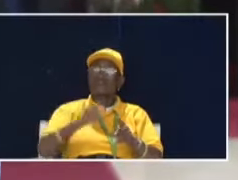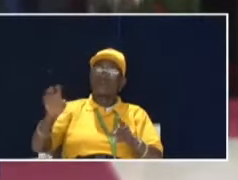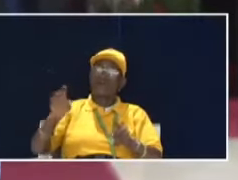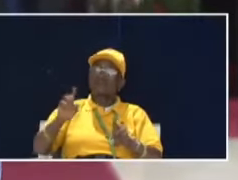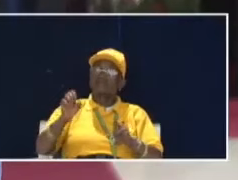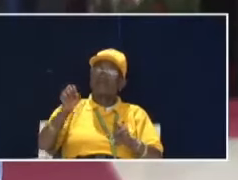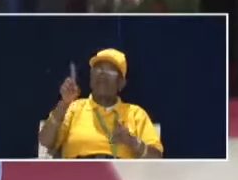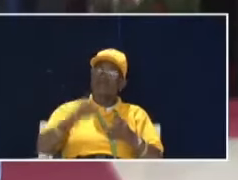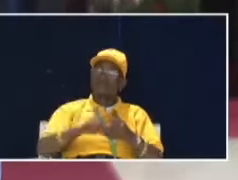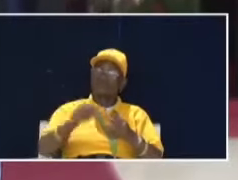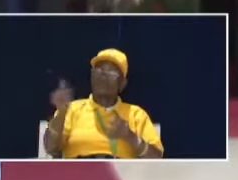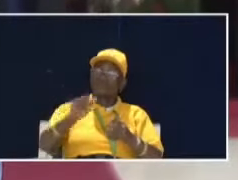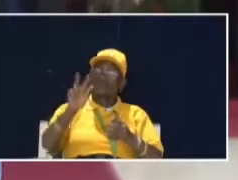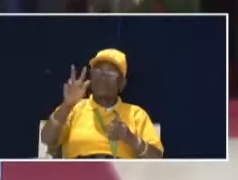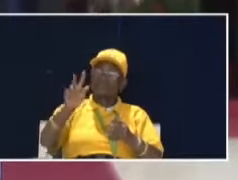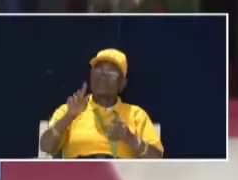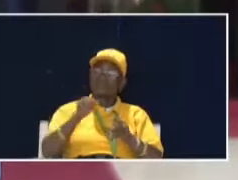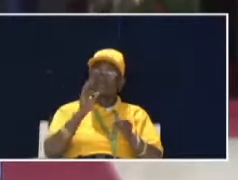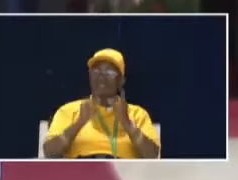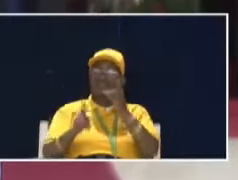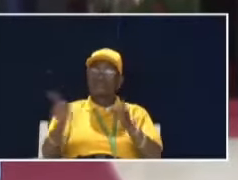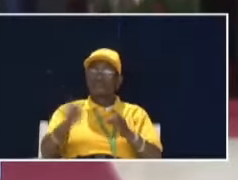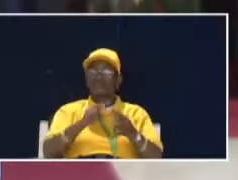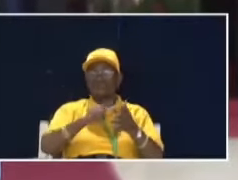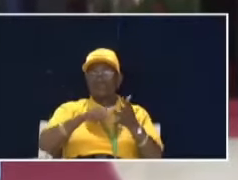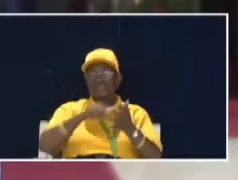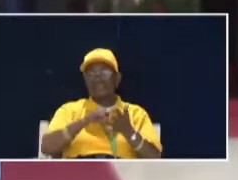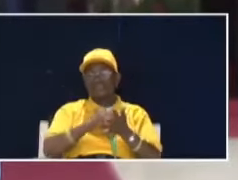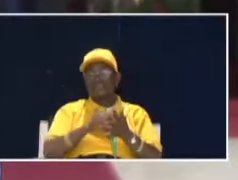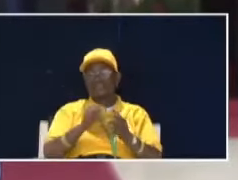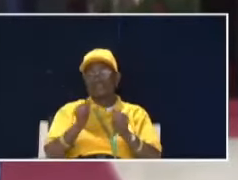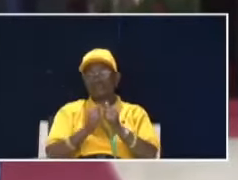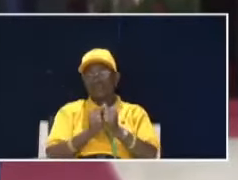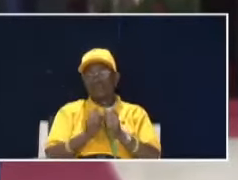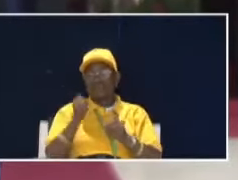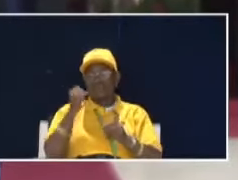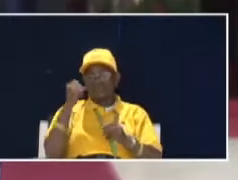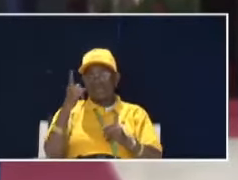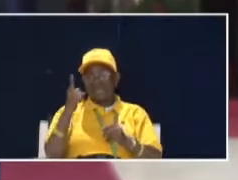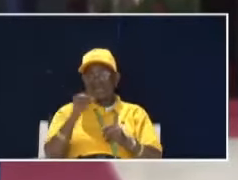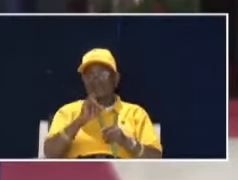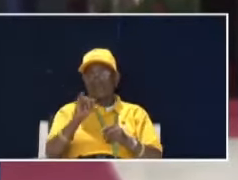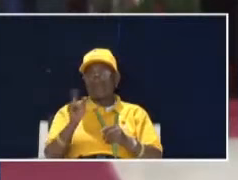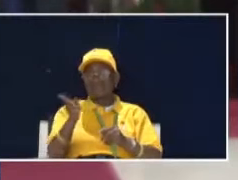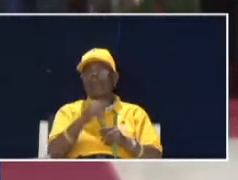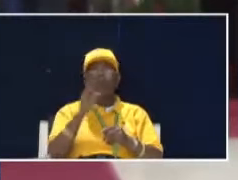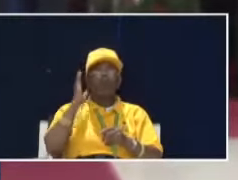13, if you read it with understanding, you will see that